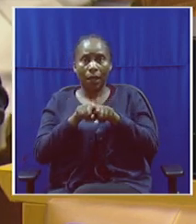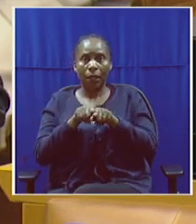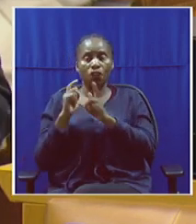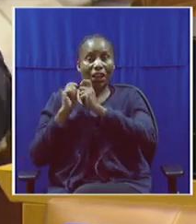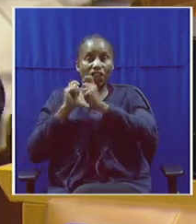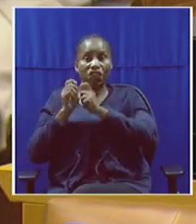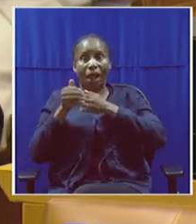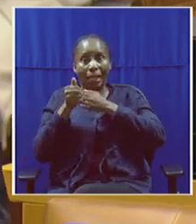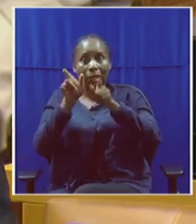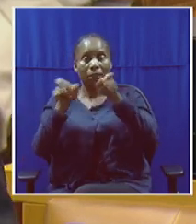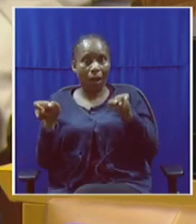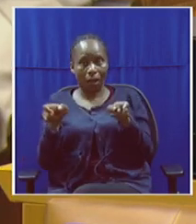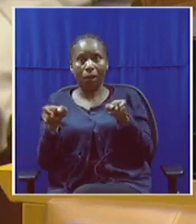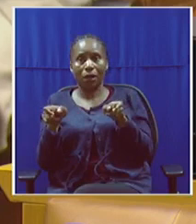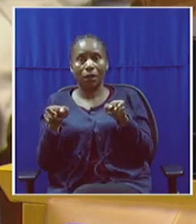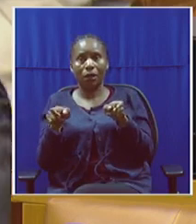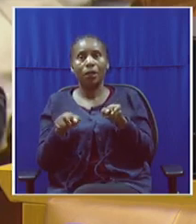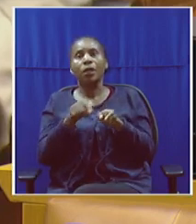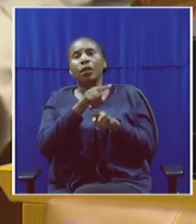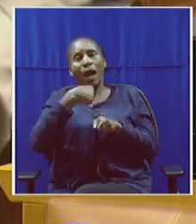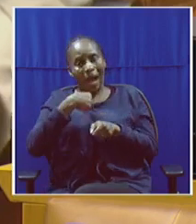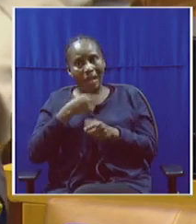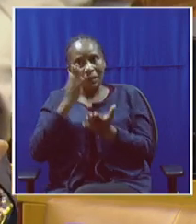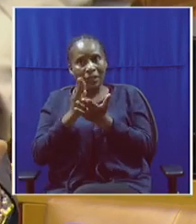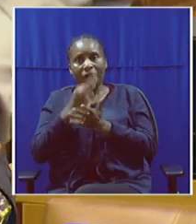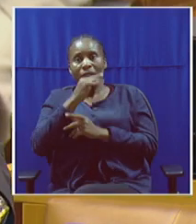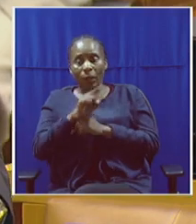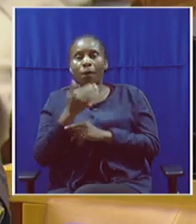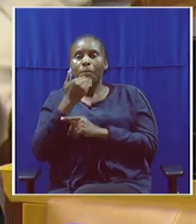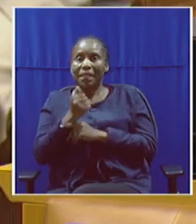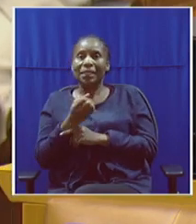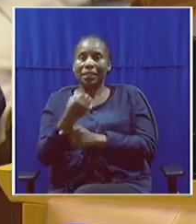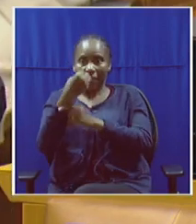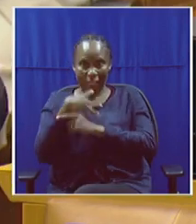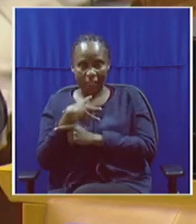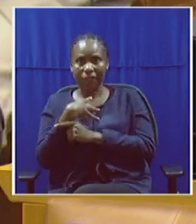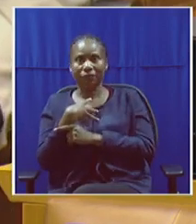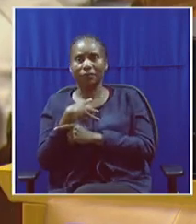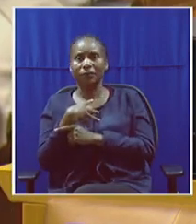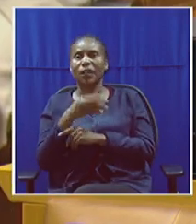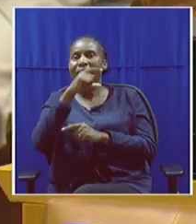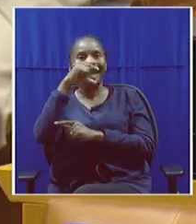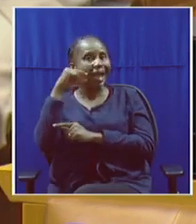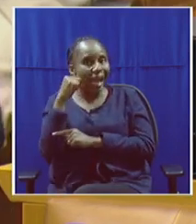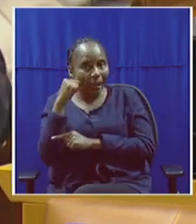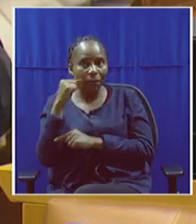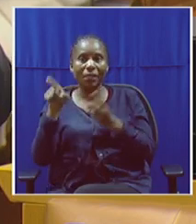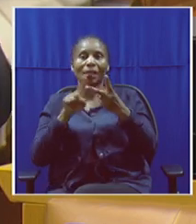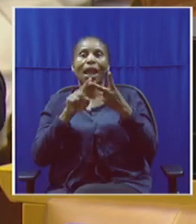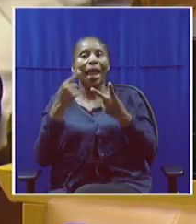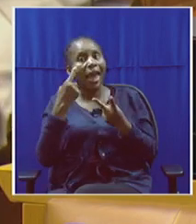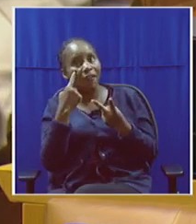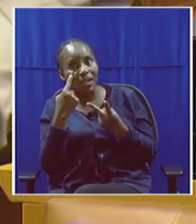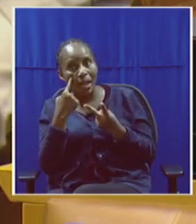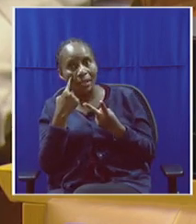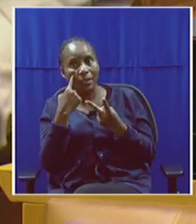the department I specifically said please provide us with the answer with the names and the evidence